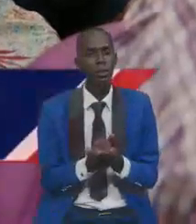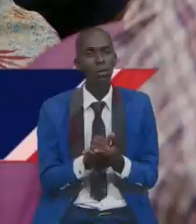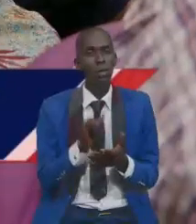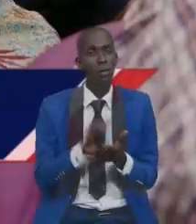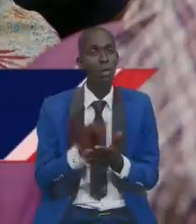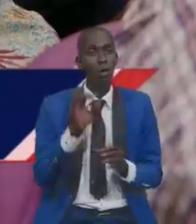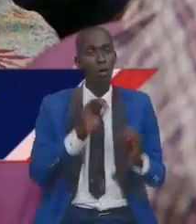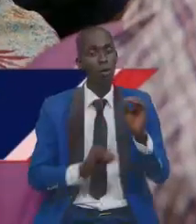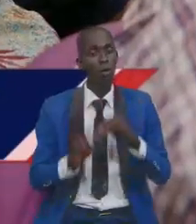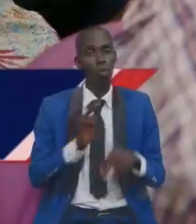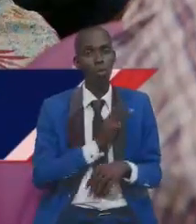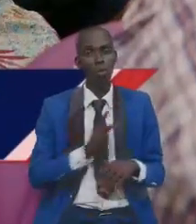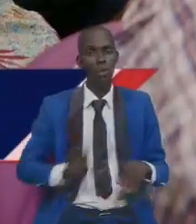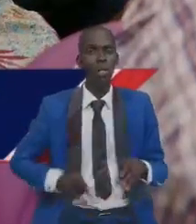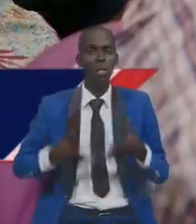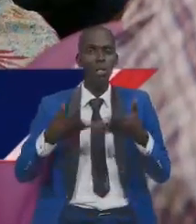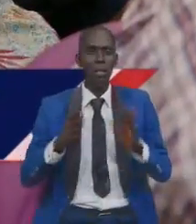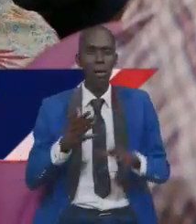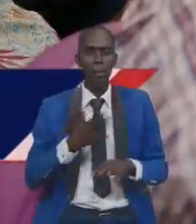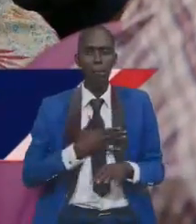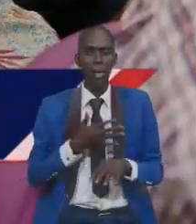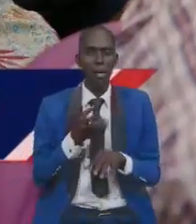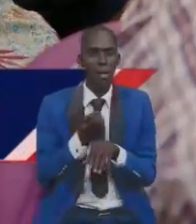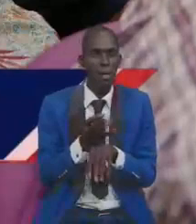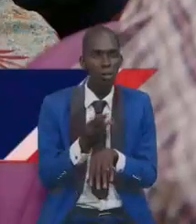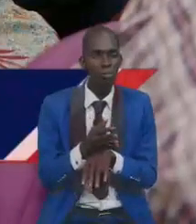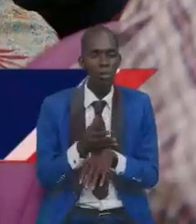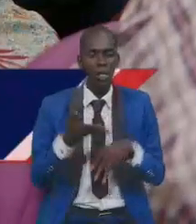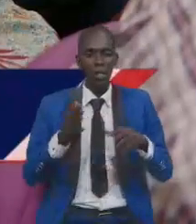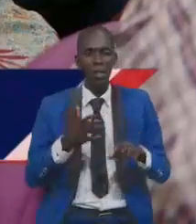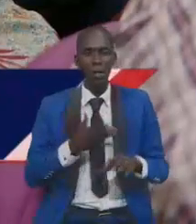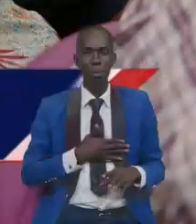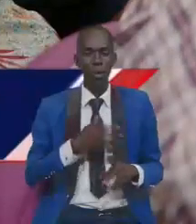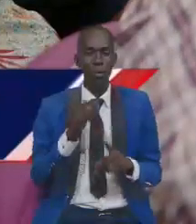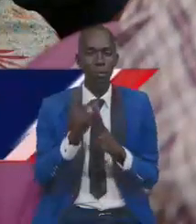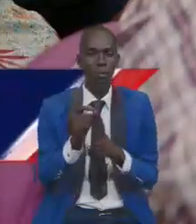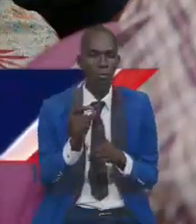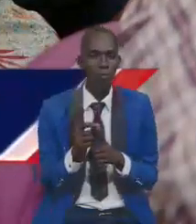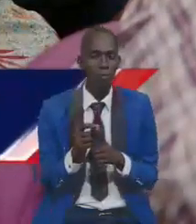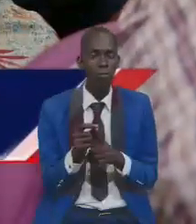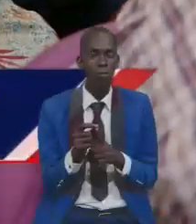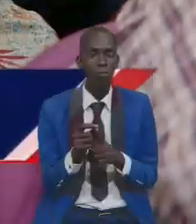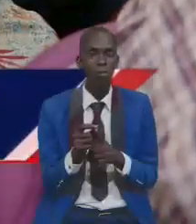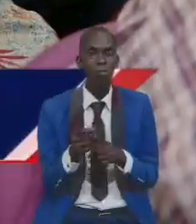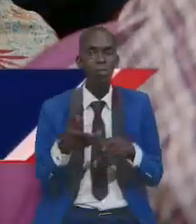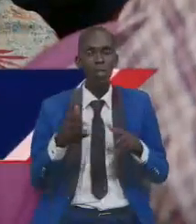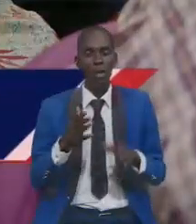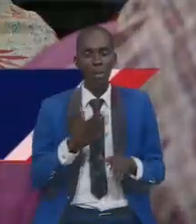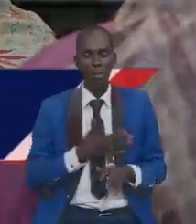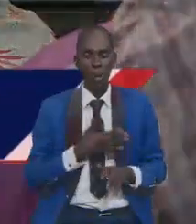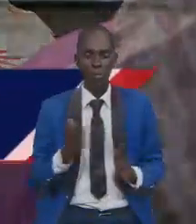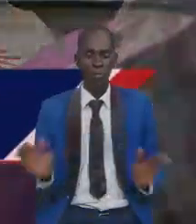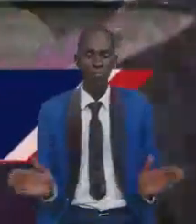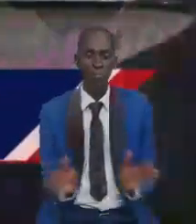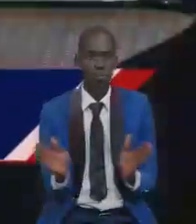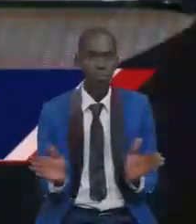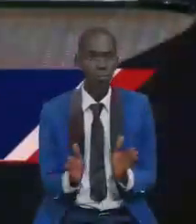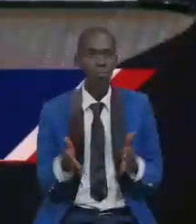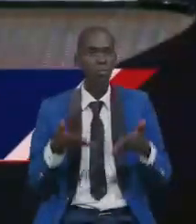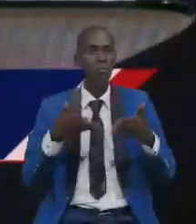my counsel, let my message, let my exhortation, let